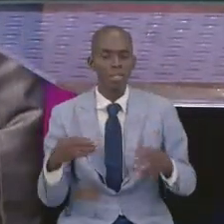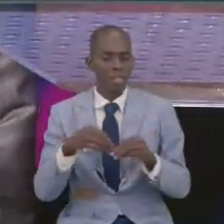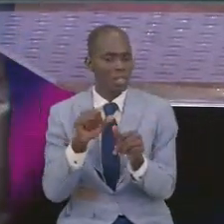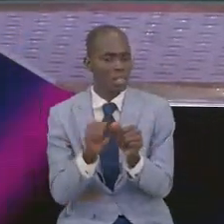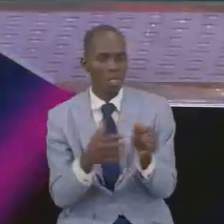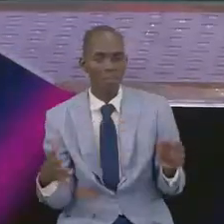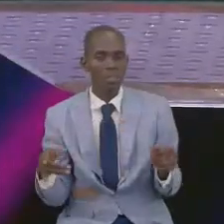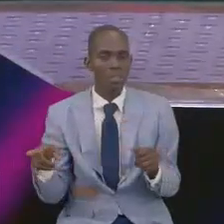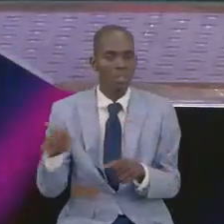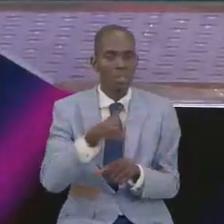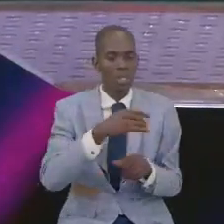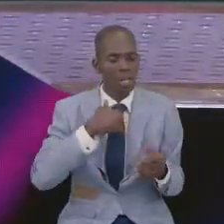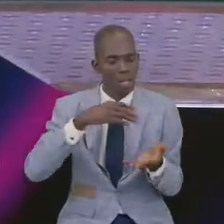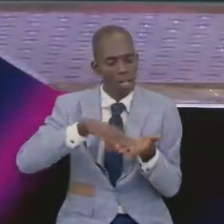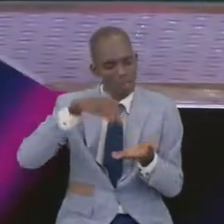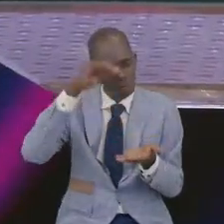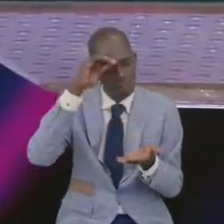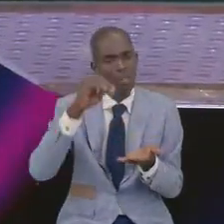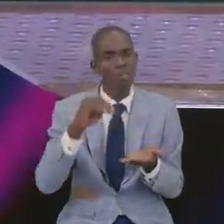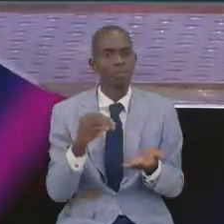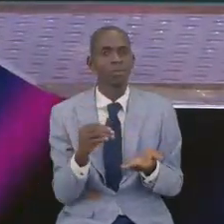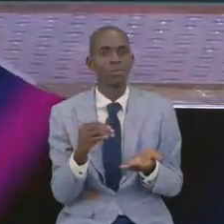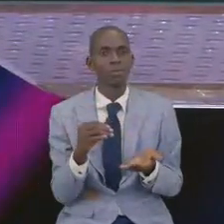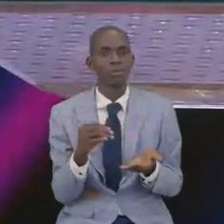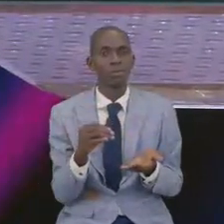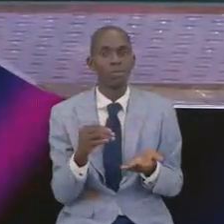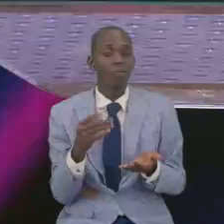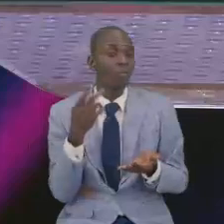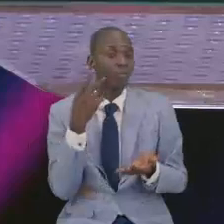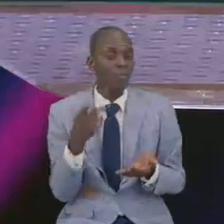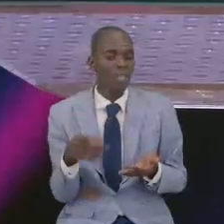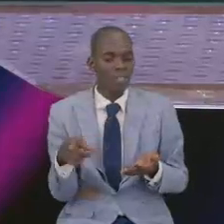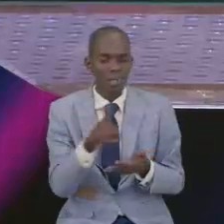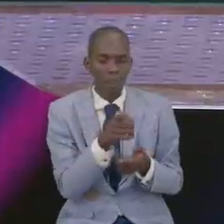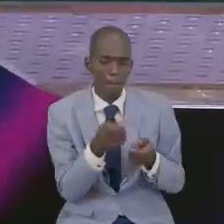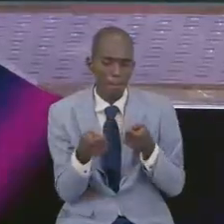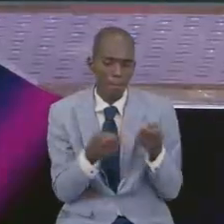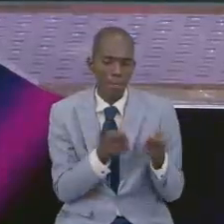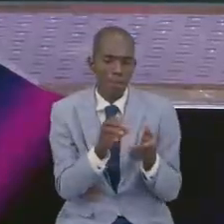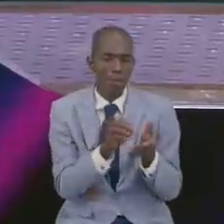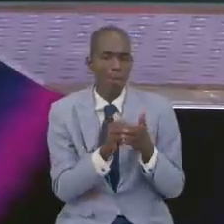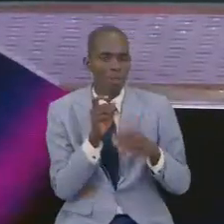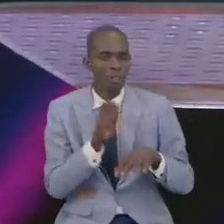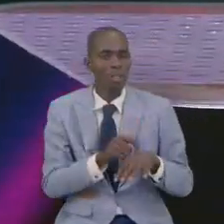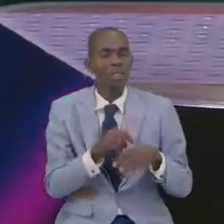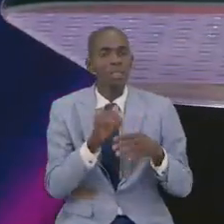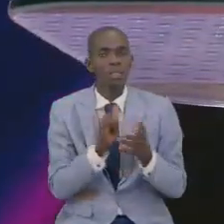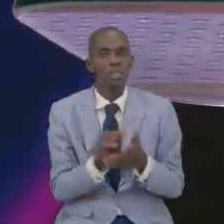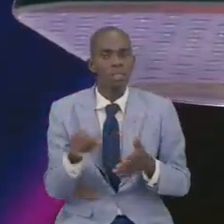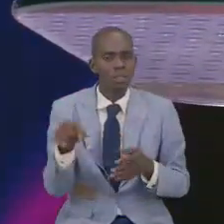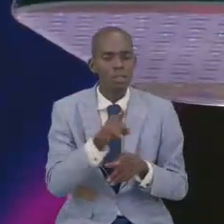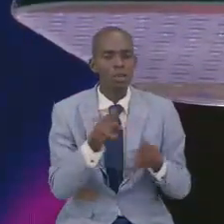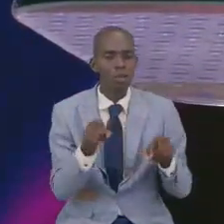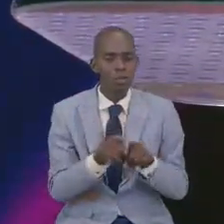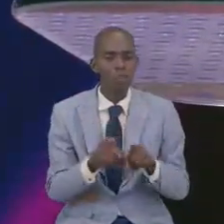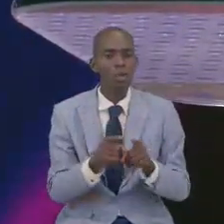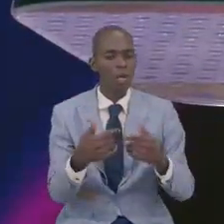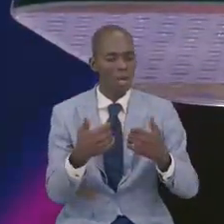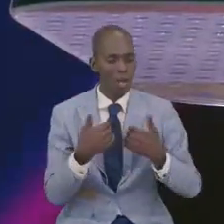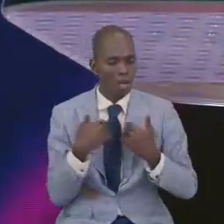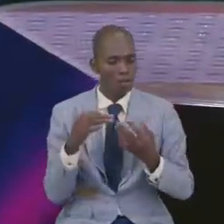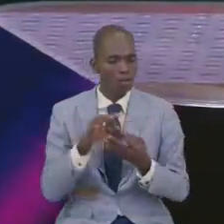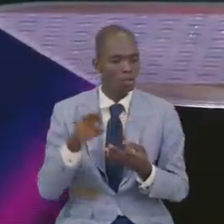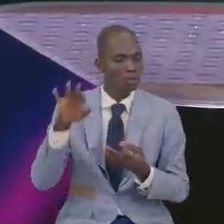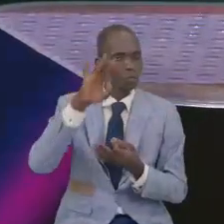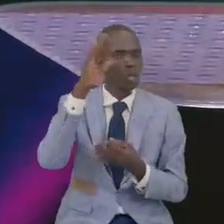them, and they had enough time, extra time. They managed their time, that they also had spiritual knowledge